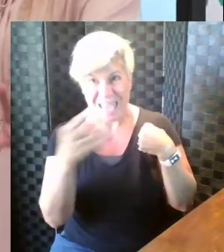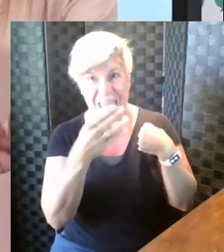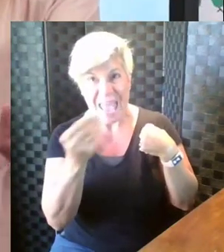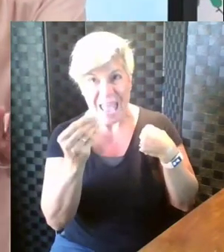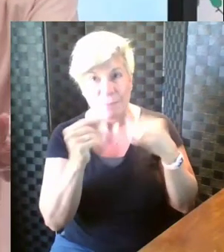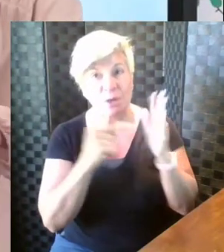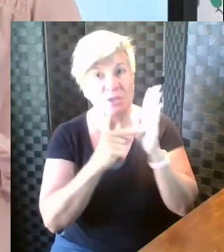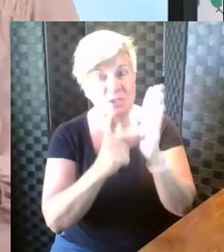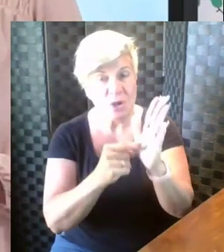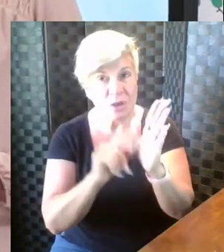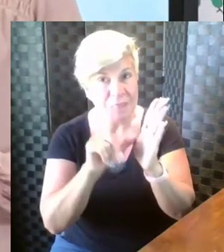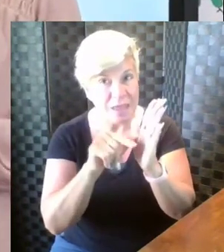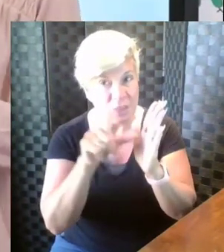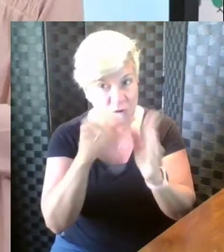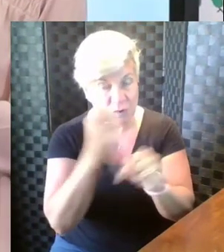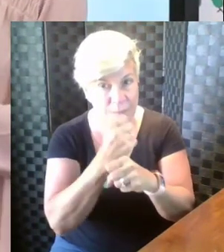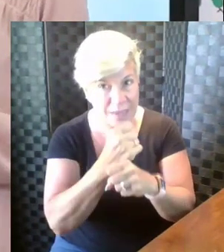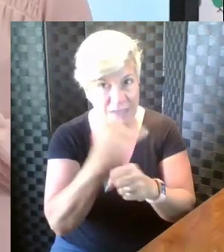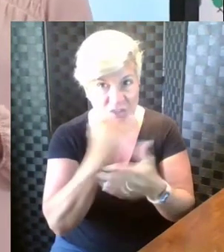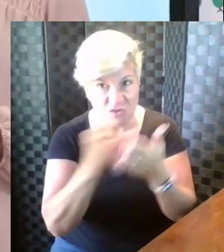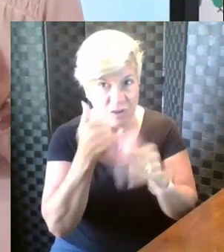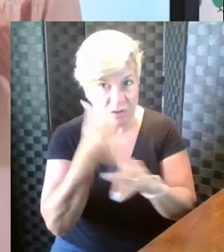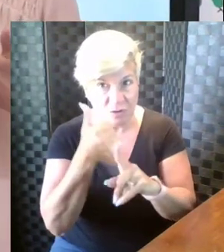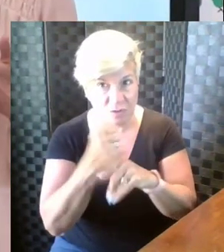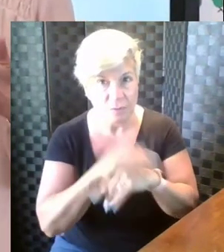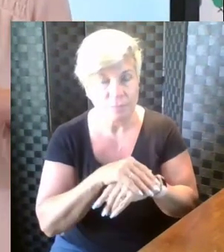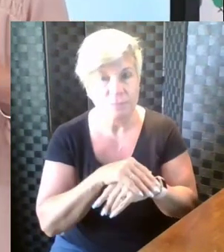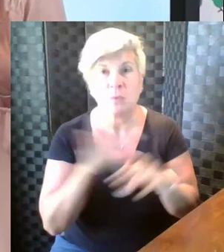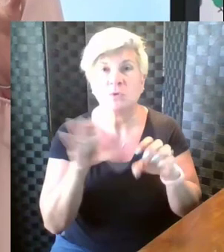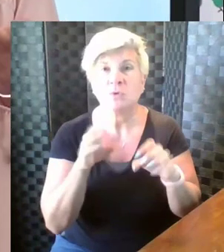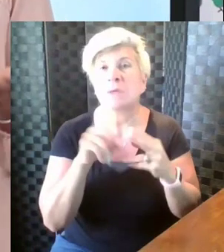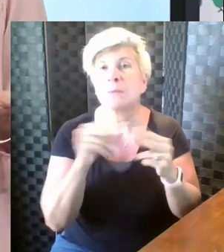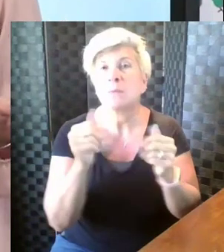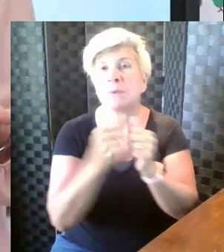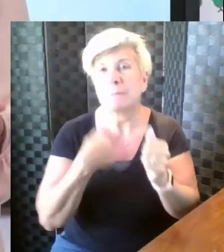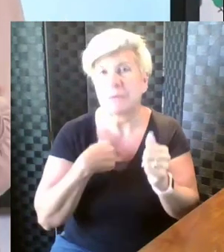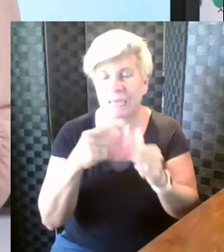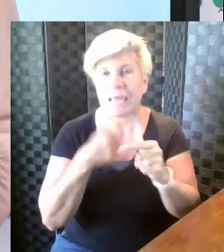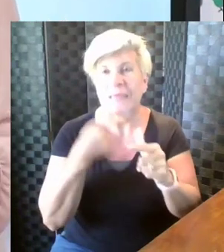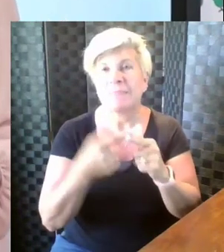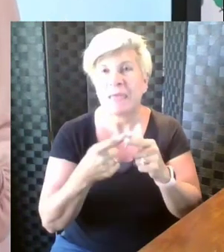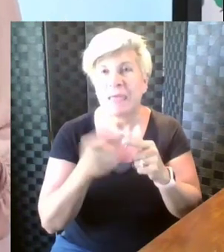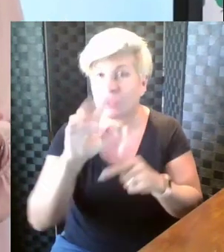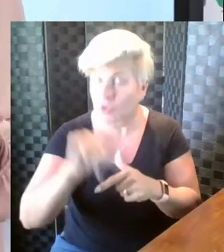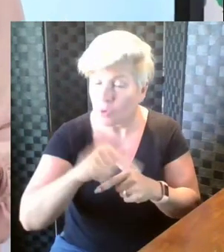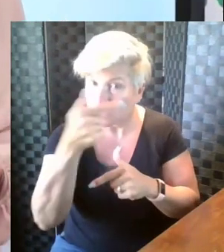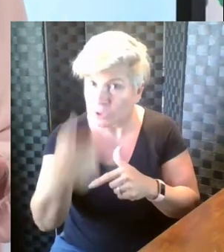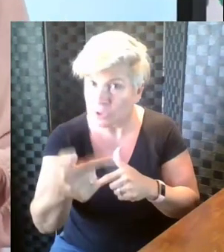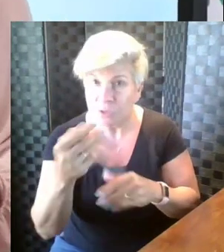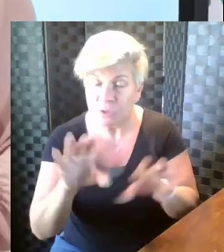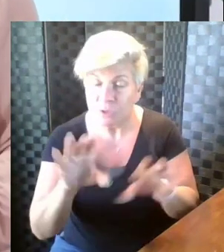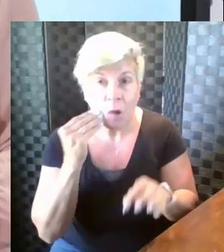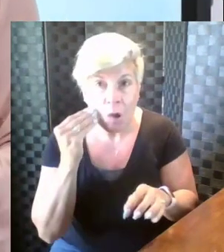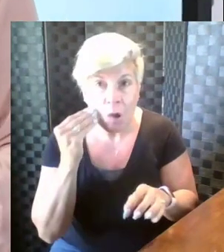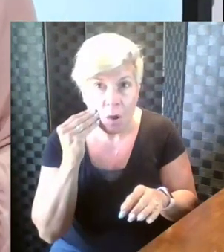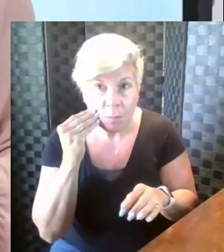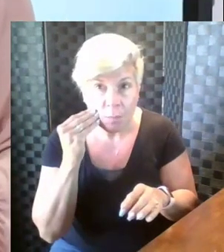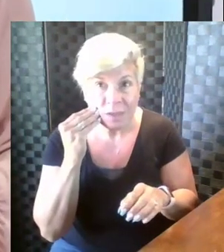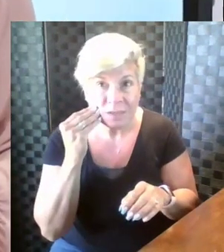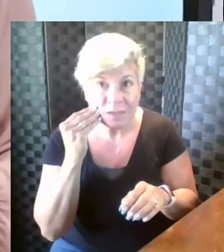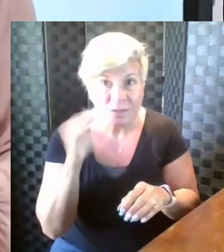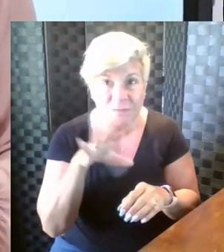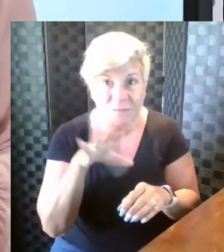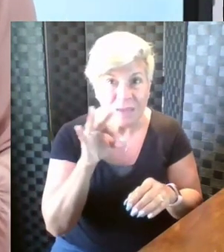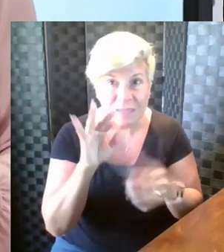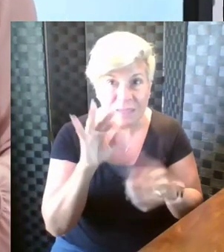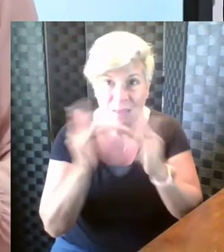and I'm going to show you later how you can make it. So we'll do a couple of these with me, and then when it gets to the time where you can do these at home, you can also find